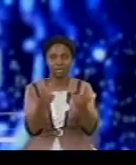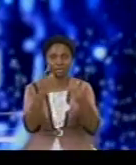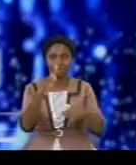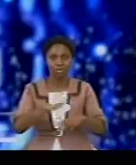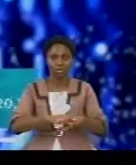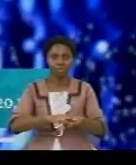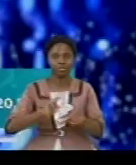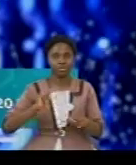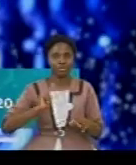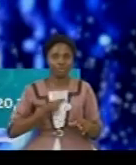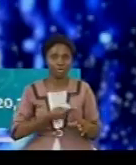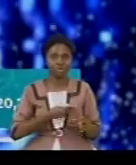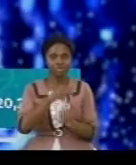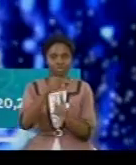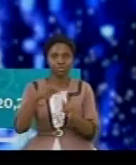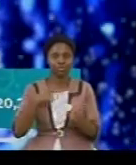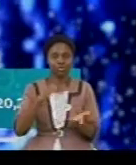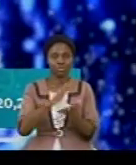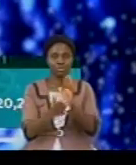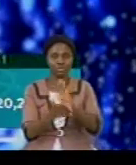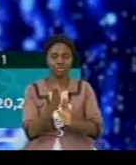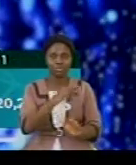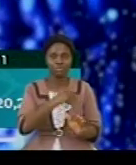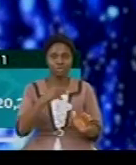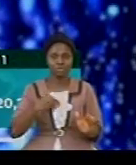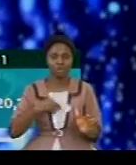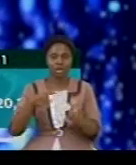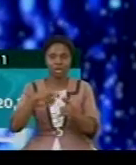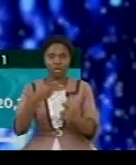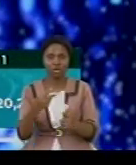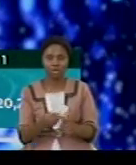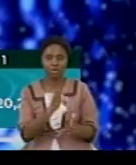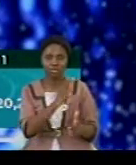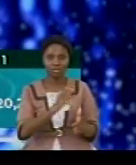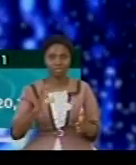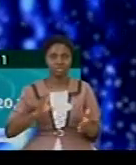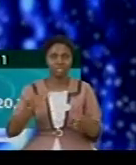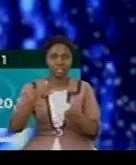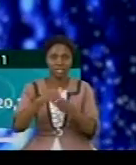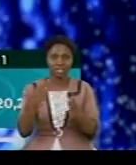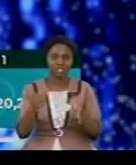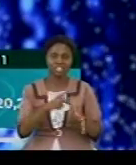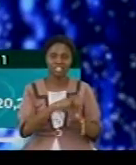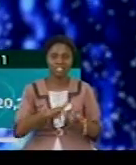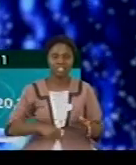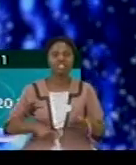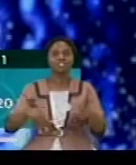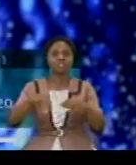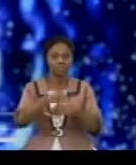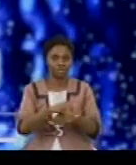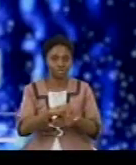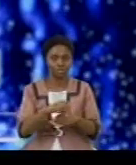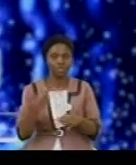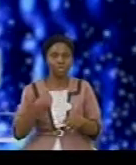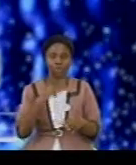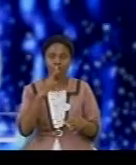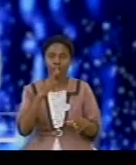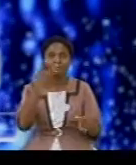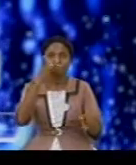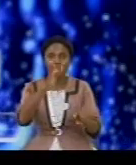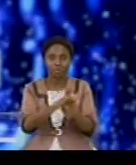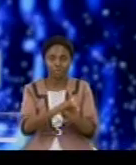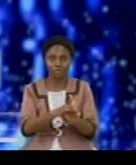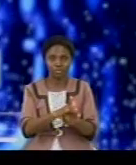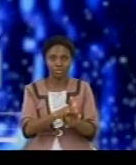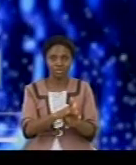become members or citizens in the kingdom? We are promised a place